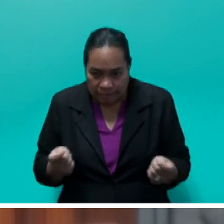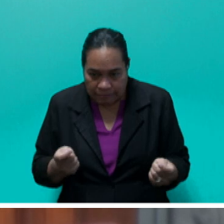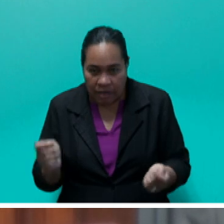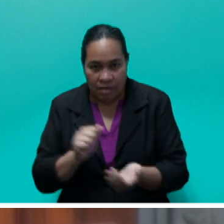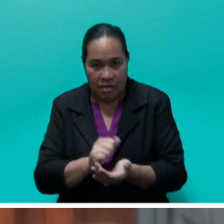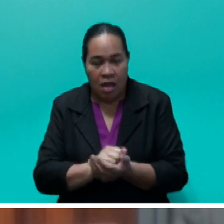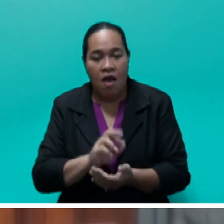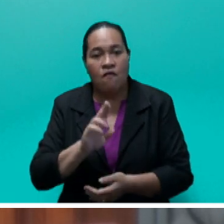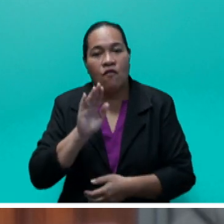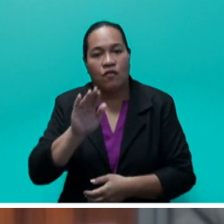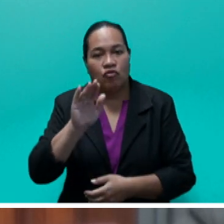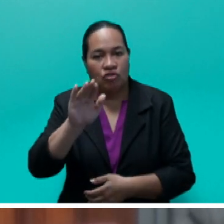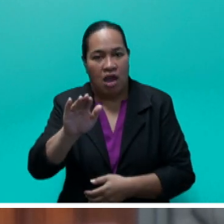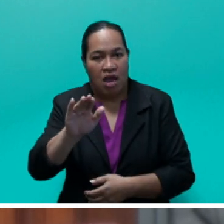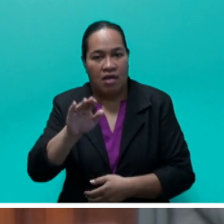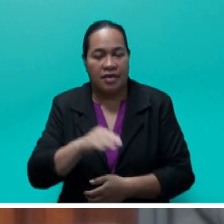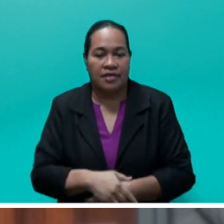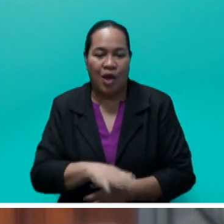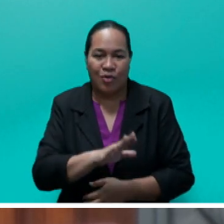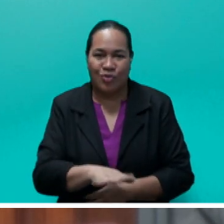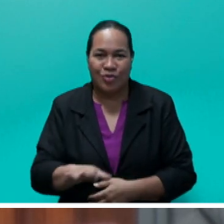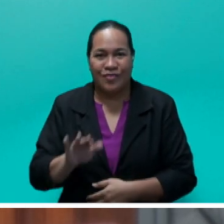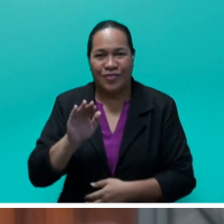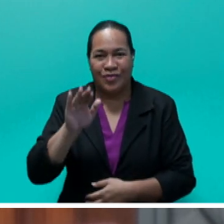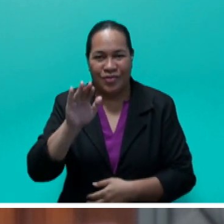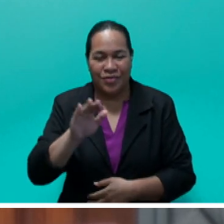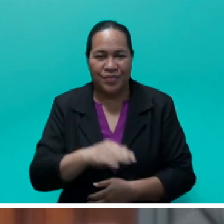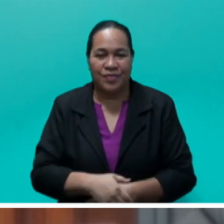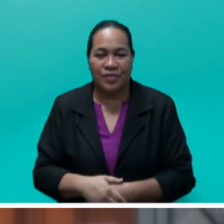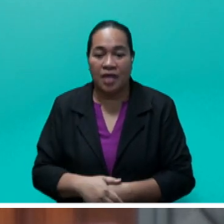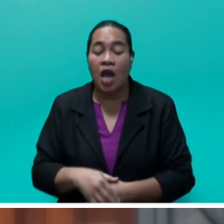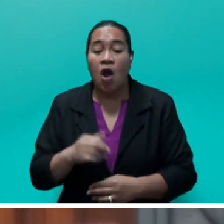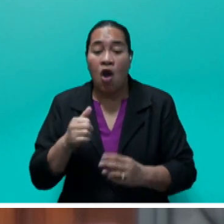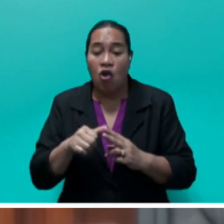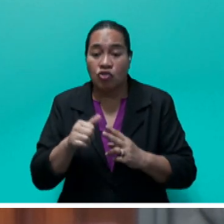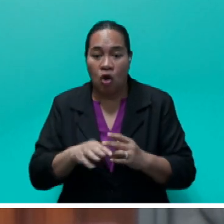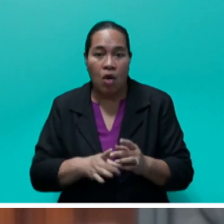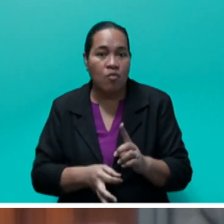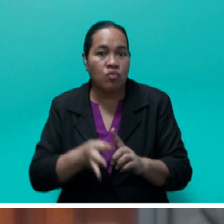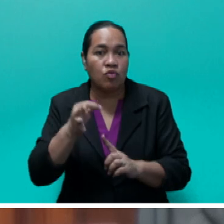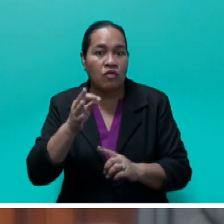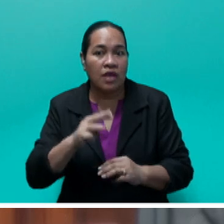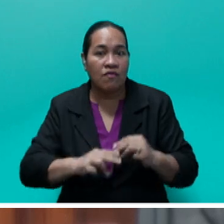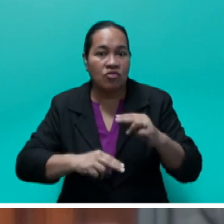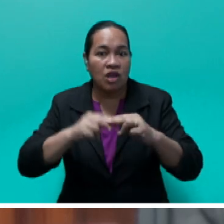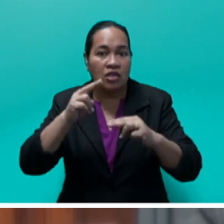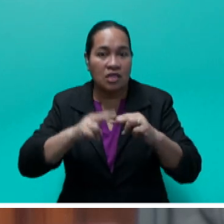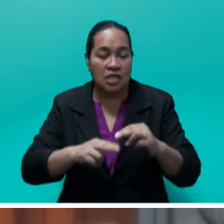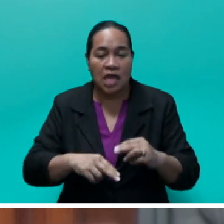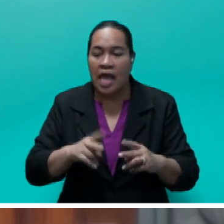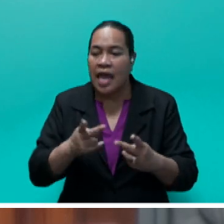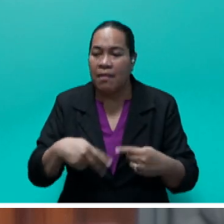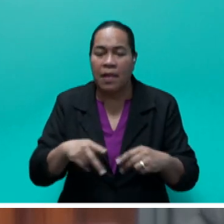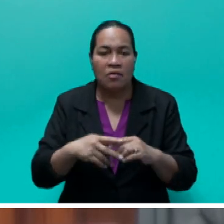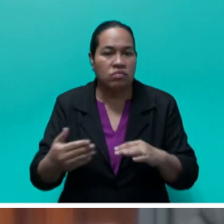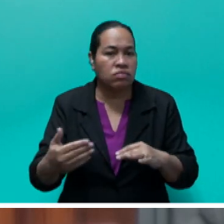generations. Mr. Speaker, sir, thirdly, on enhanced infrastructure. The improvement in port facilities and